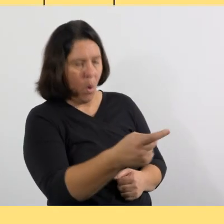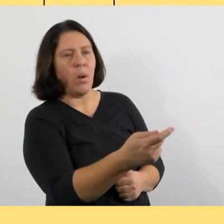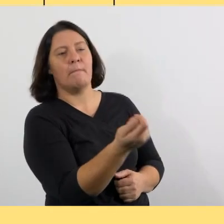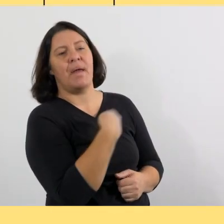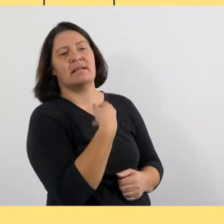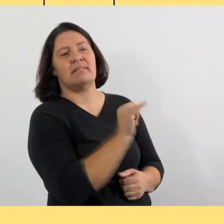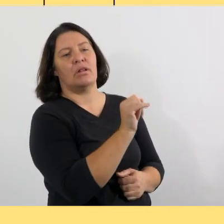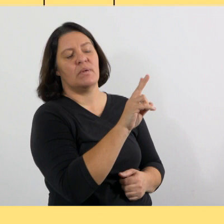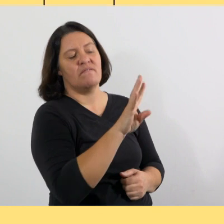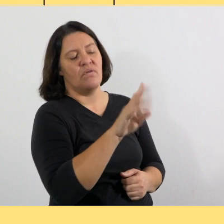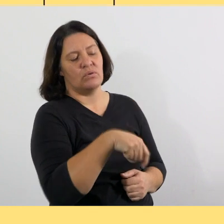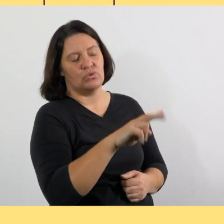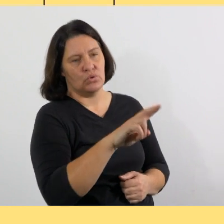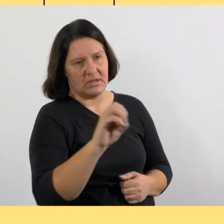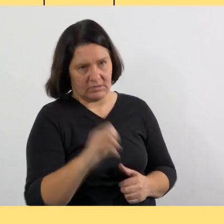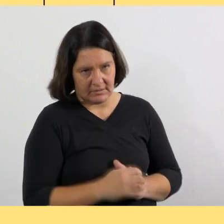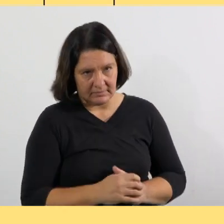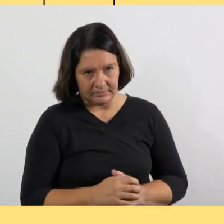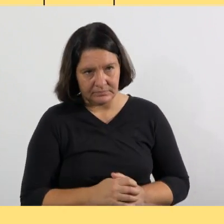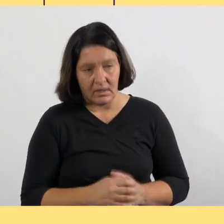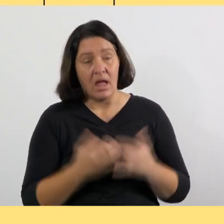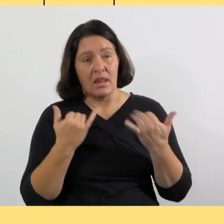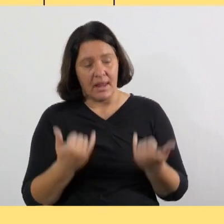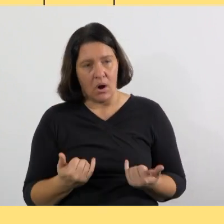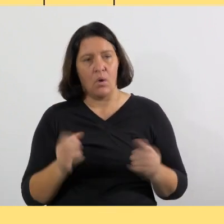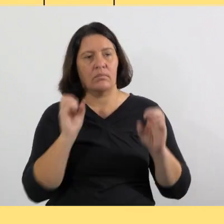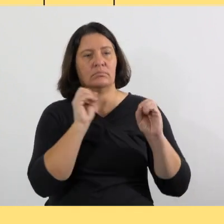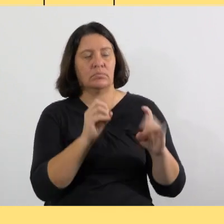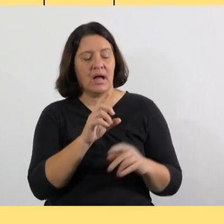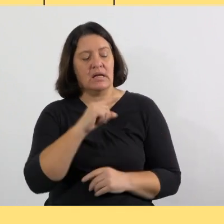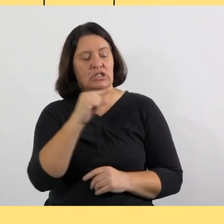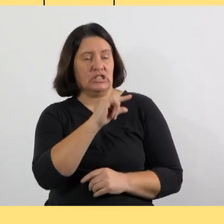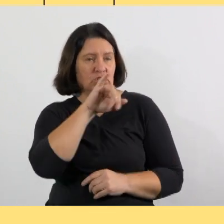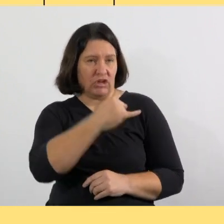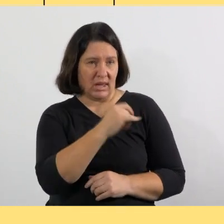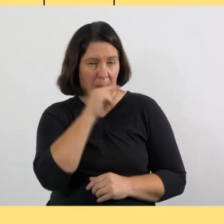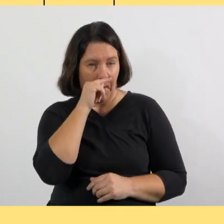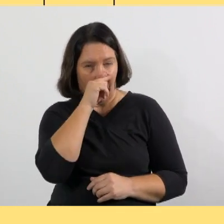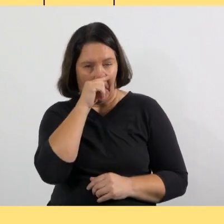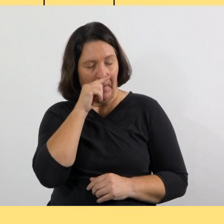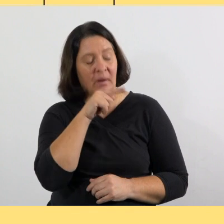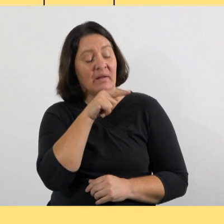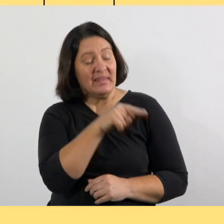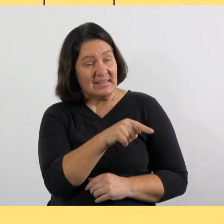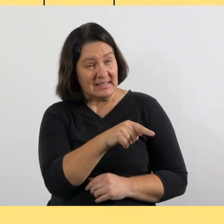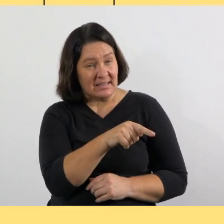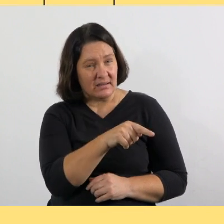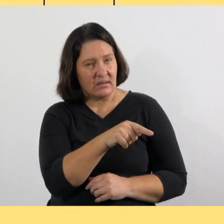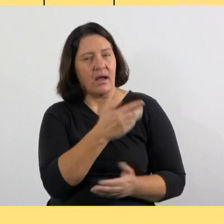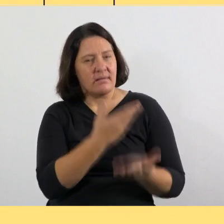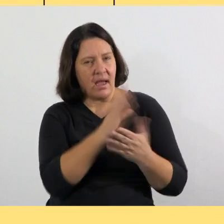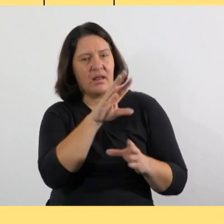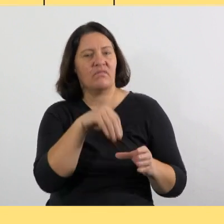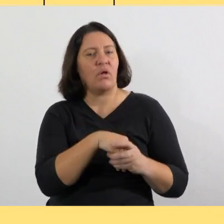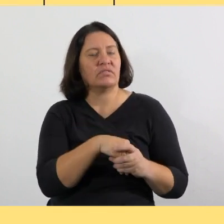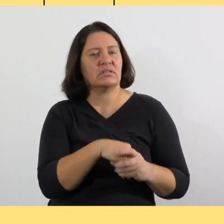general debits, these are amounts that we're posting from the general journal. This